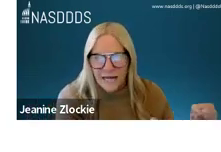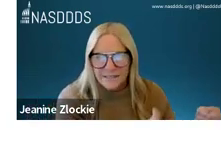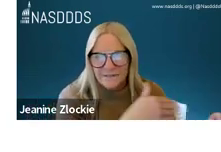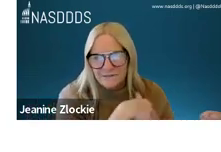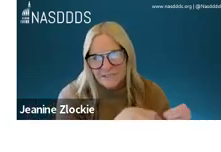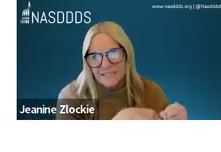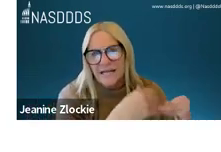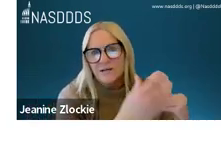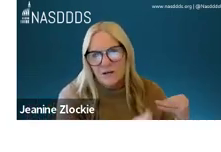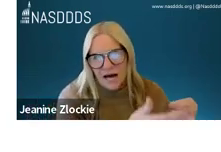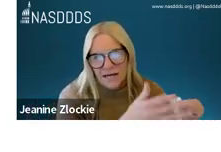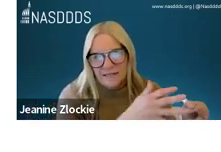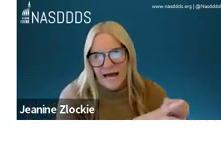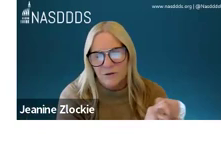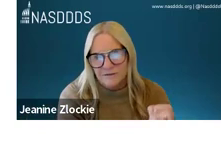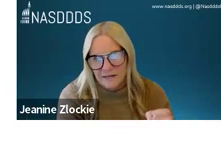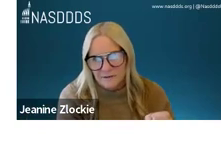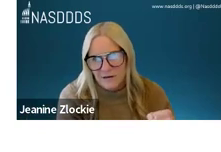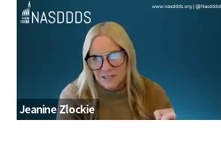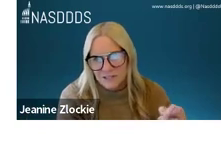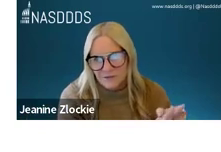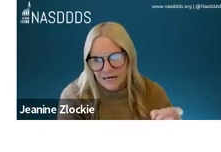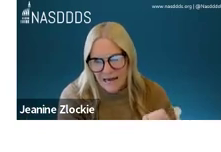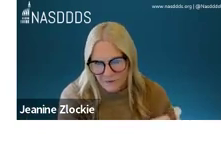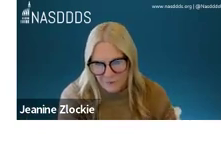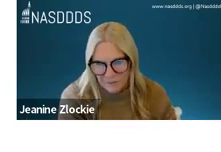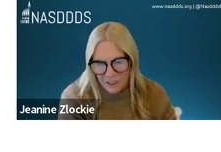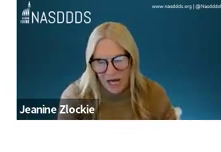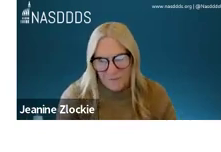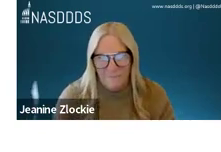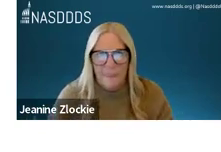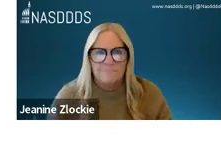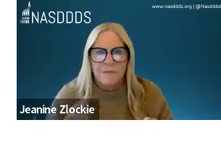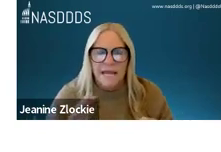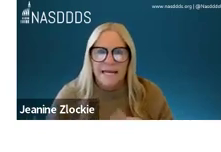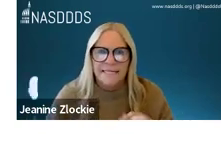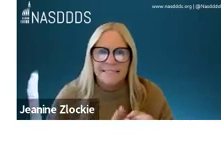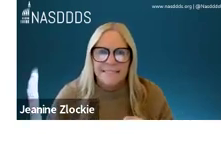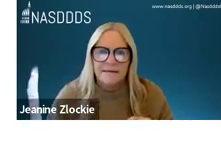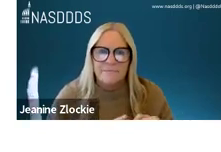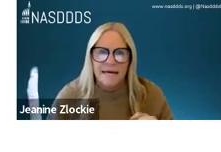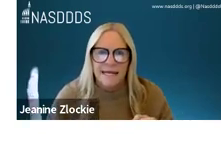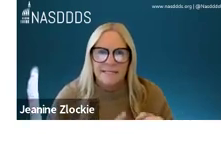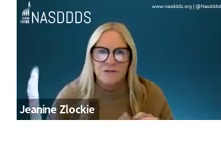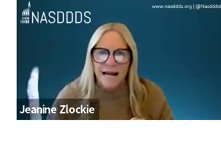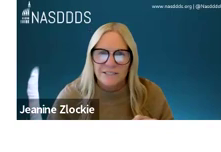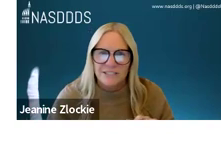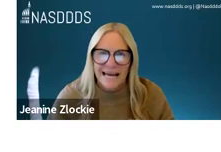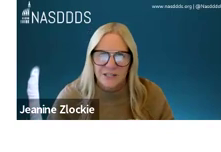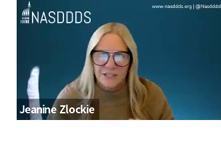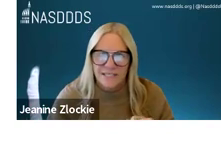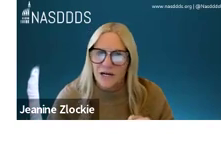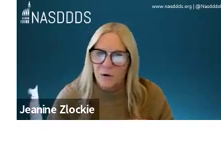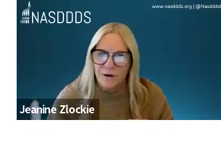new 1915C technical guide is out in the Federal Register right now for public comment. Any state Medicaid